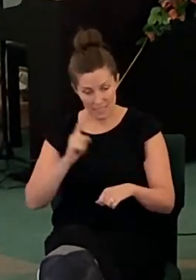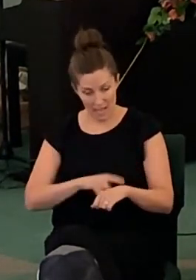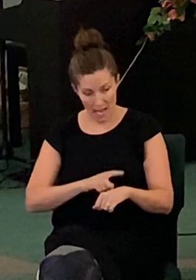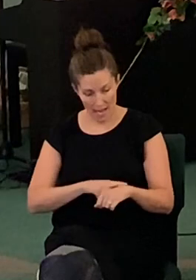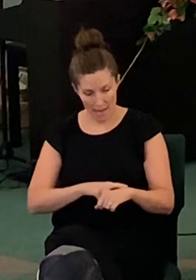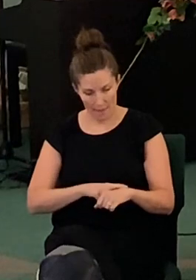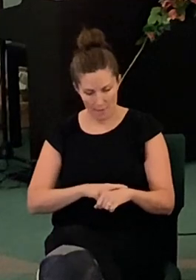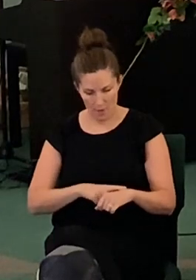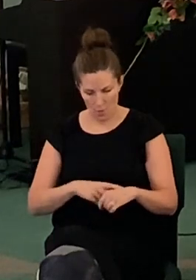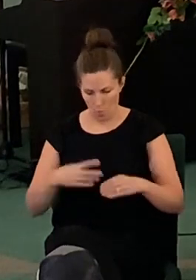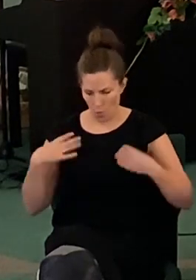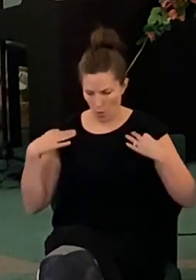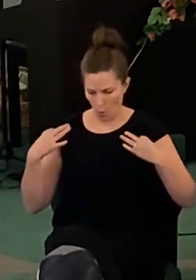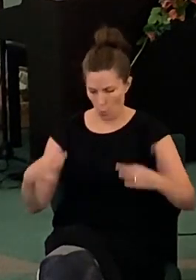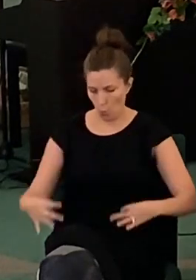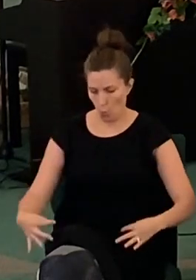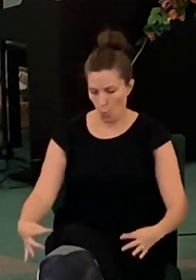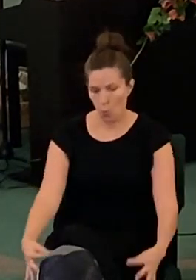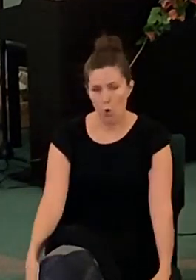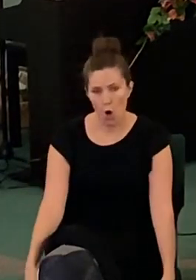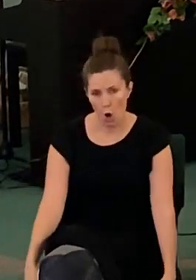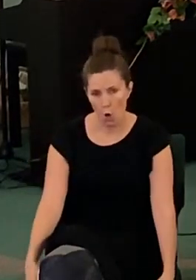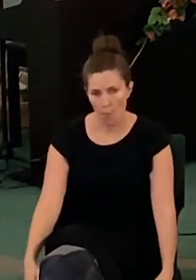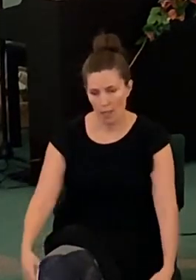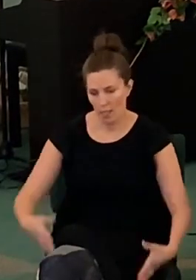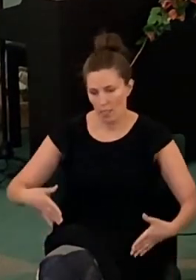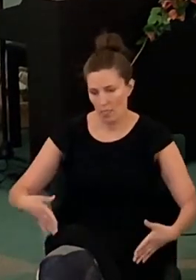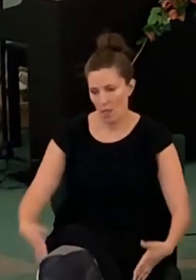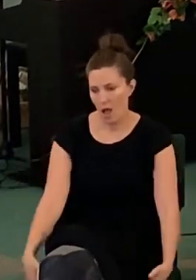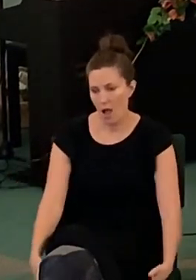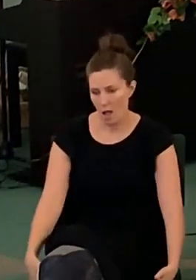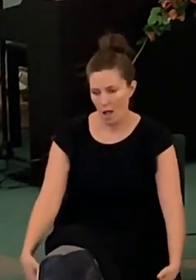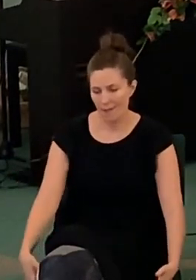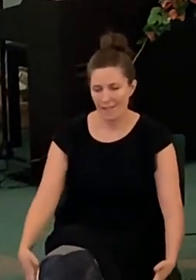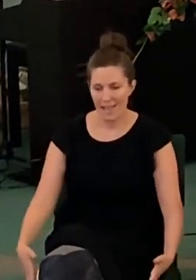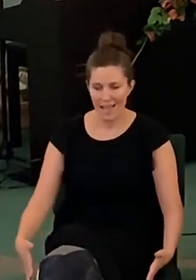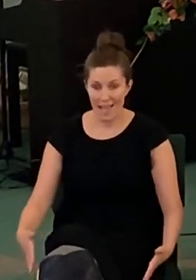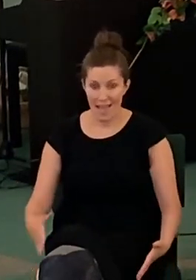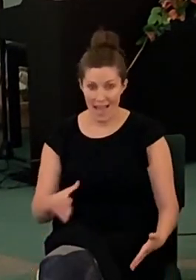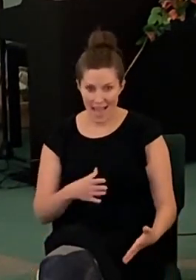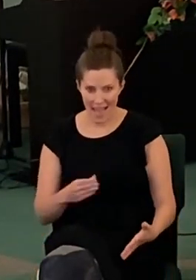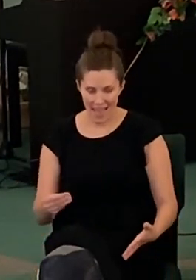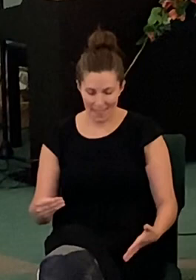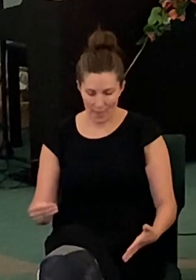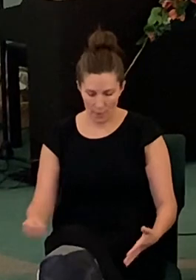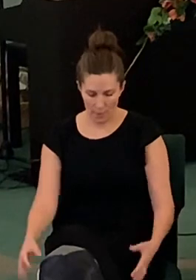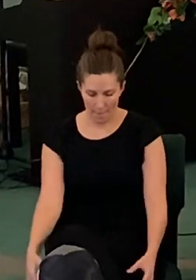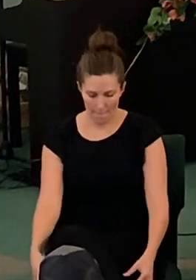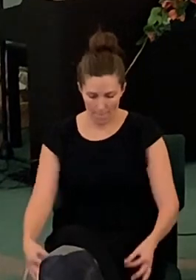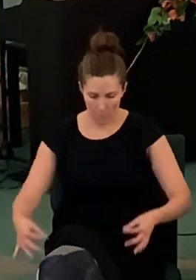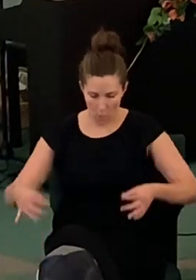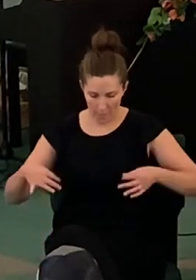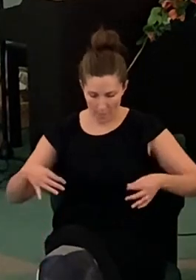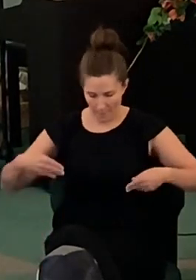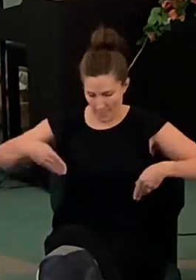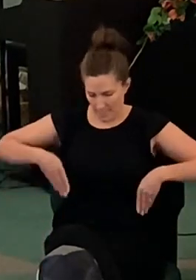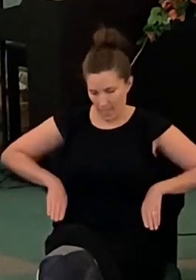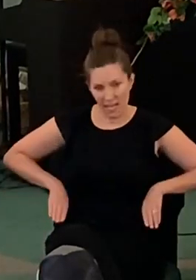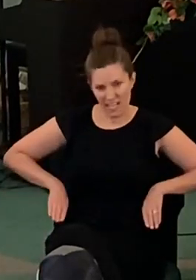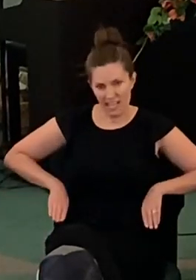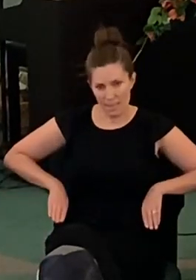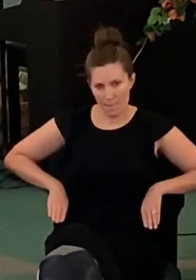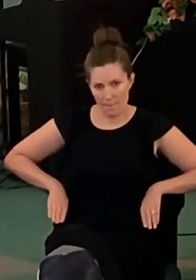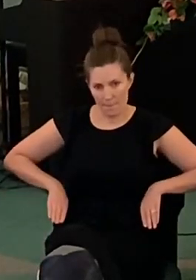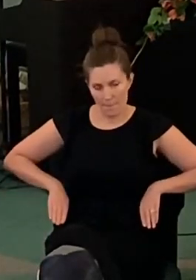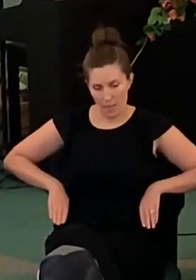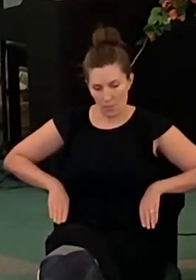longer dress, and they would gird up their loins, meaning they'd take that longer robe and they'd pull it up and then they'd tuck it into their belt so that they